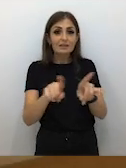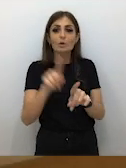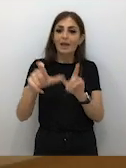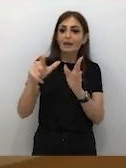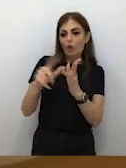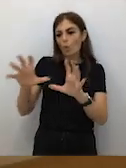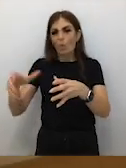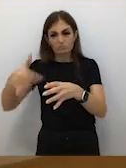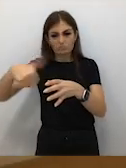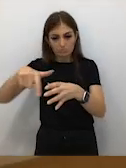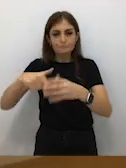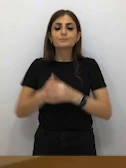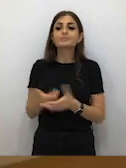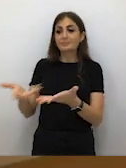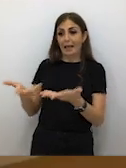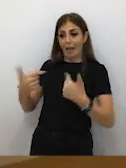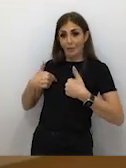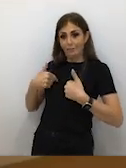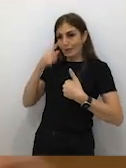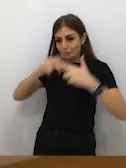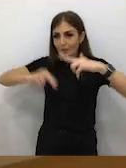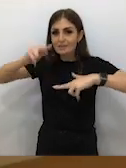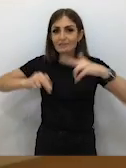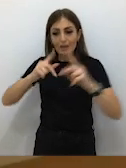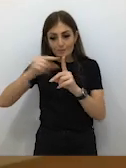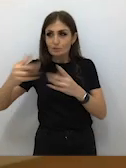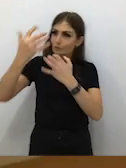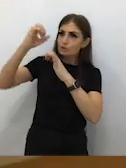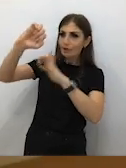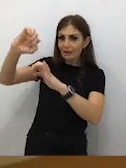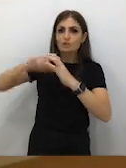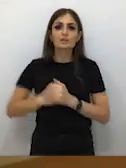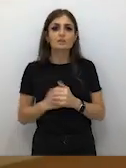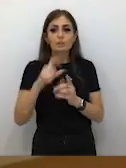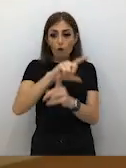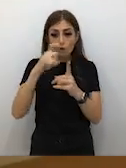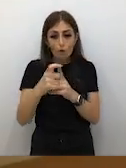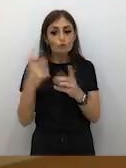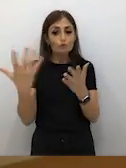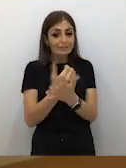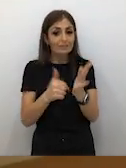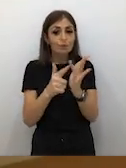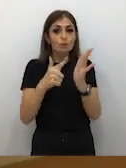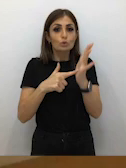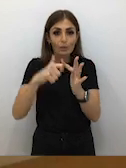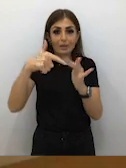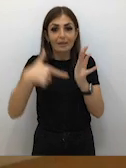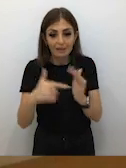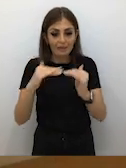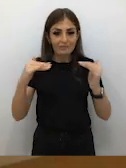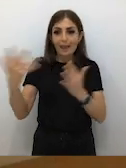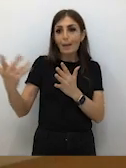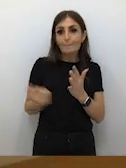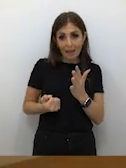the facilitators and the cohort enabled me to develop digital strategies, cultural safety